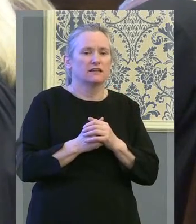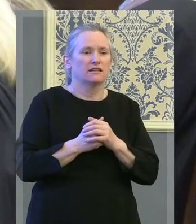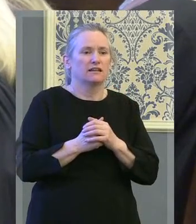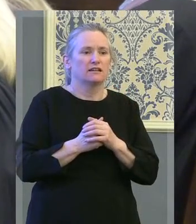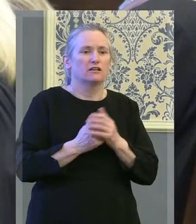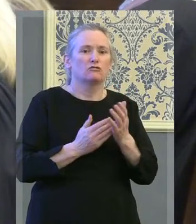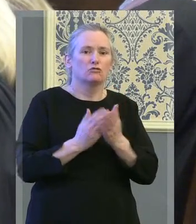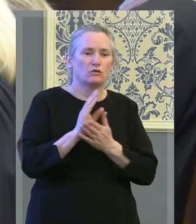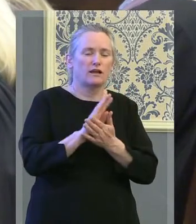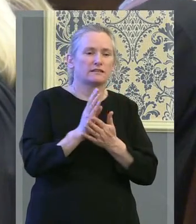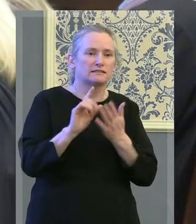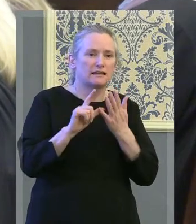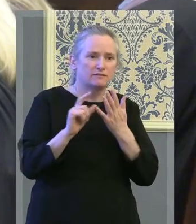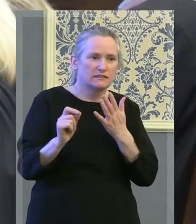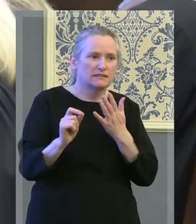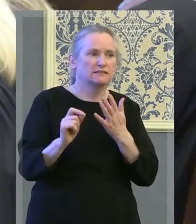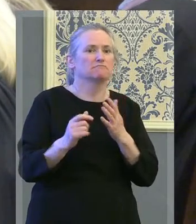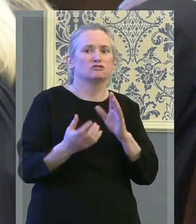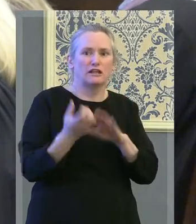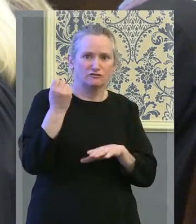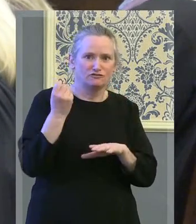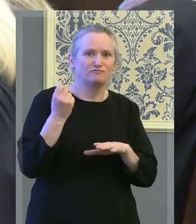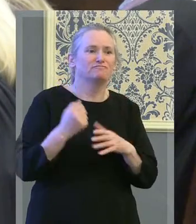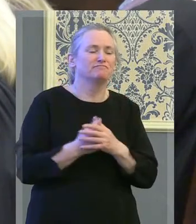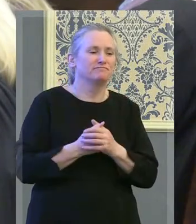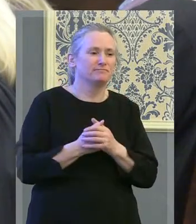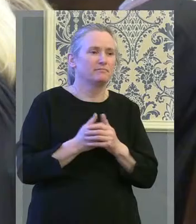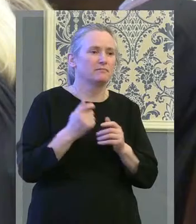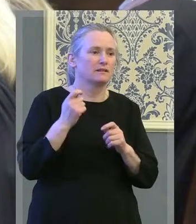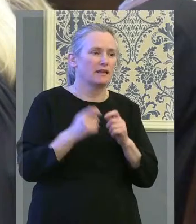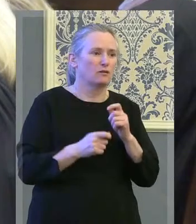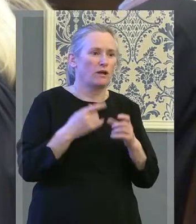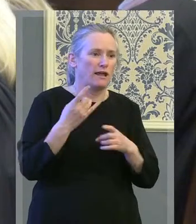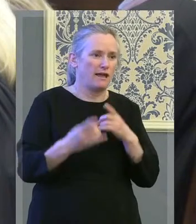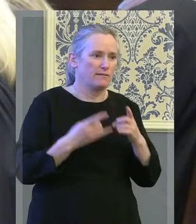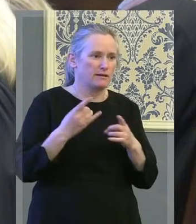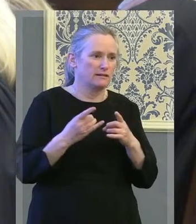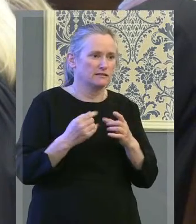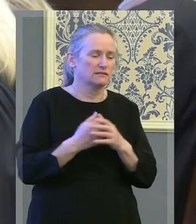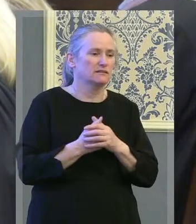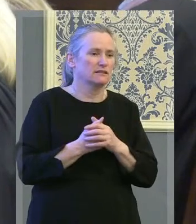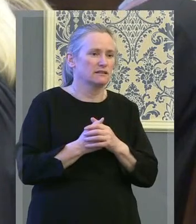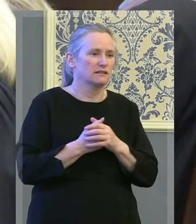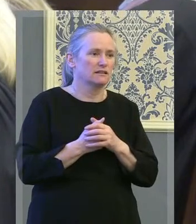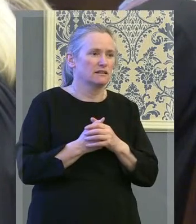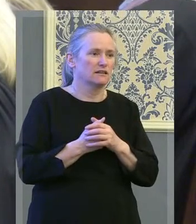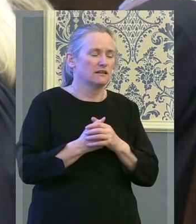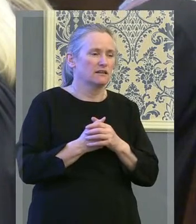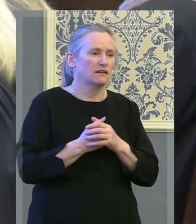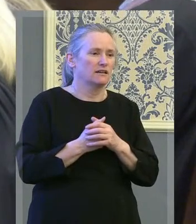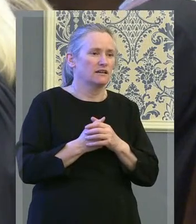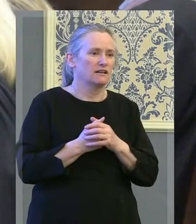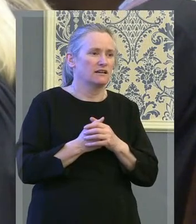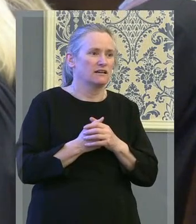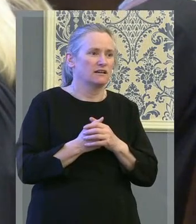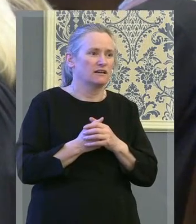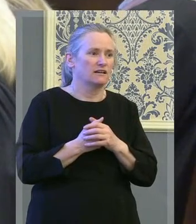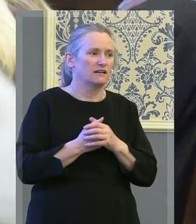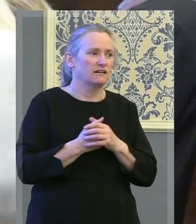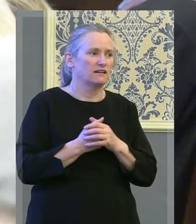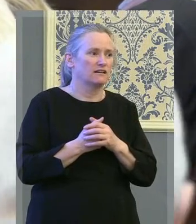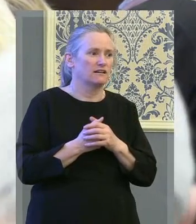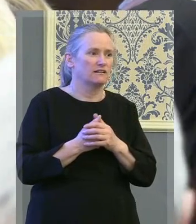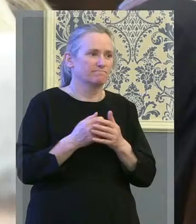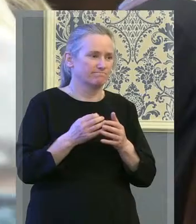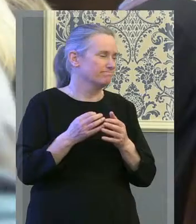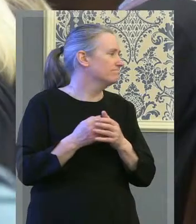throughout the 70s, lots of success, and then what happened was the breakup with my manager, Gordon Mills, who managed